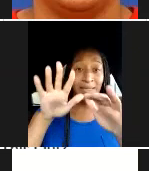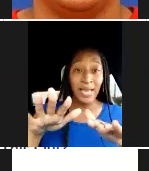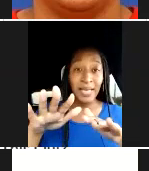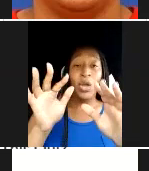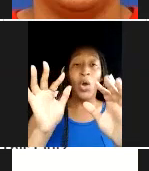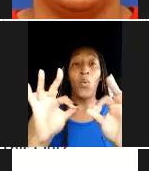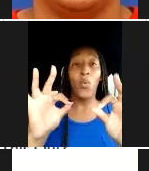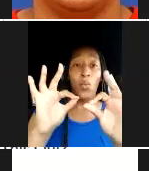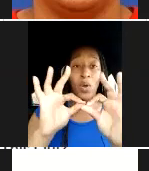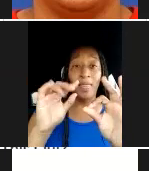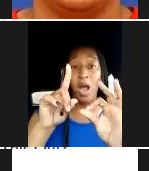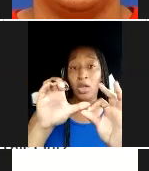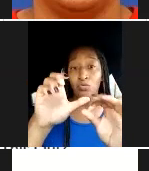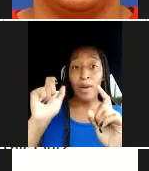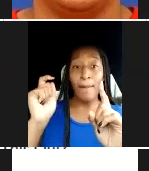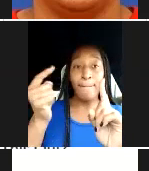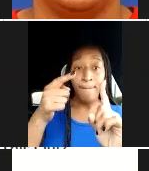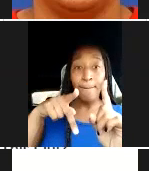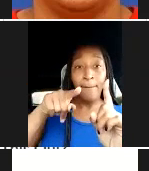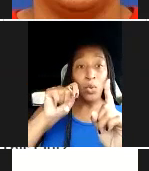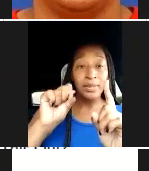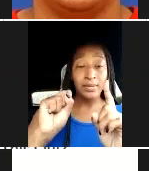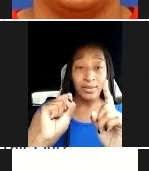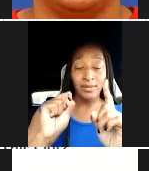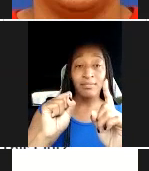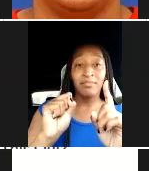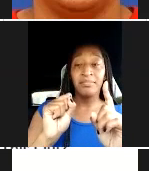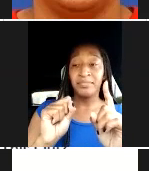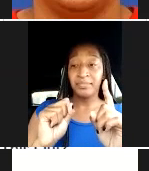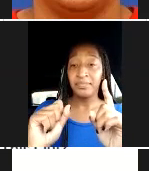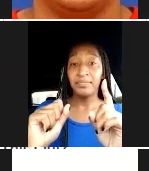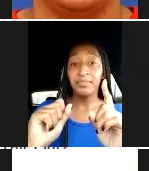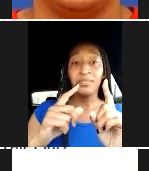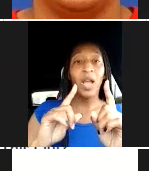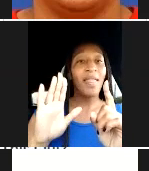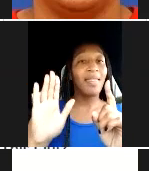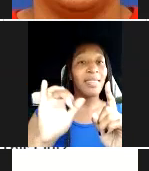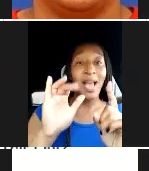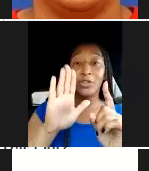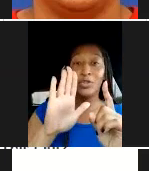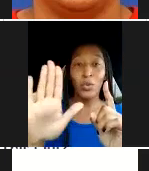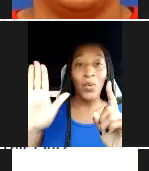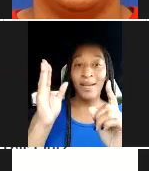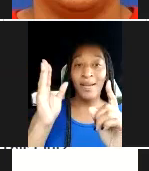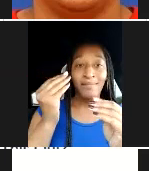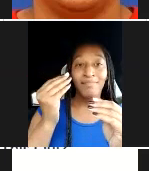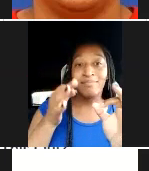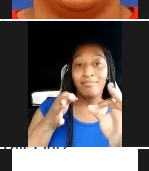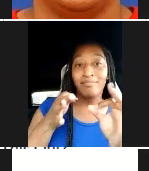with each question. Okay, so those are your instructions. Any question about that?